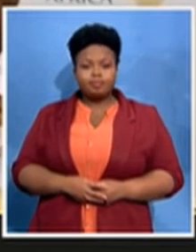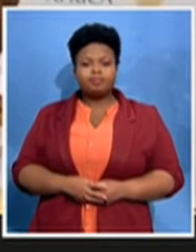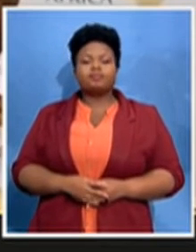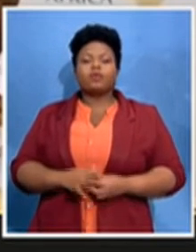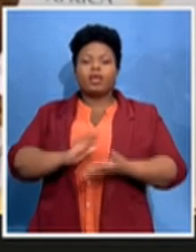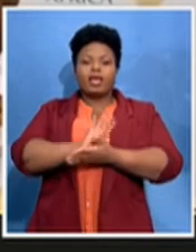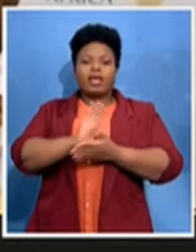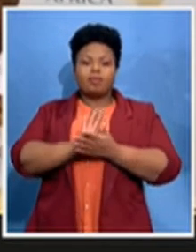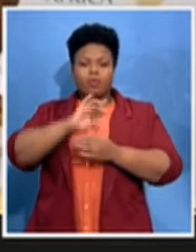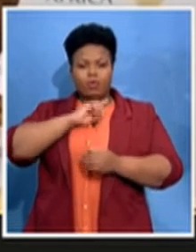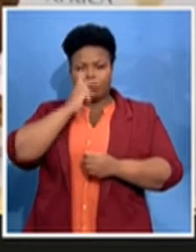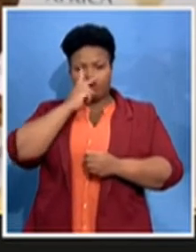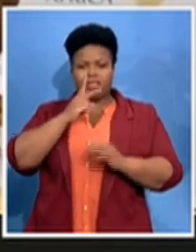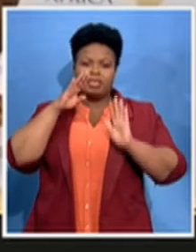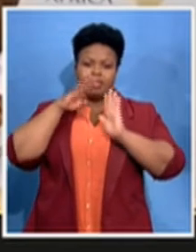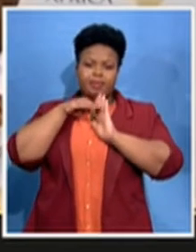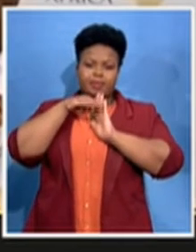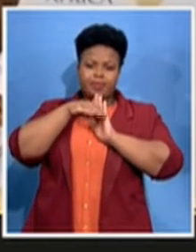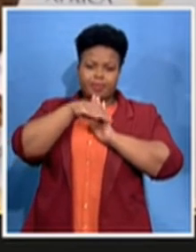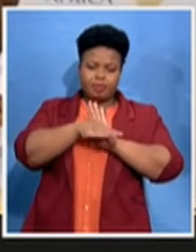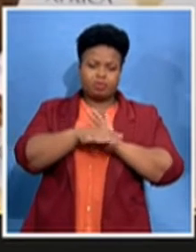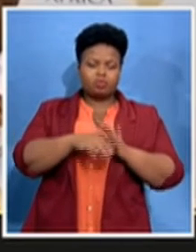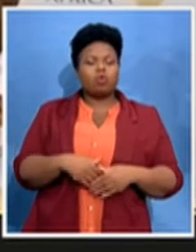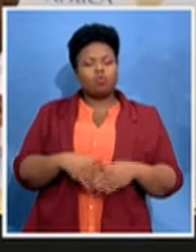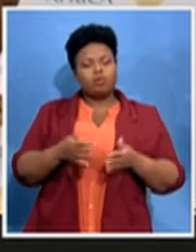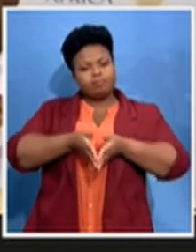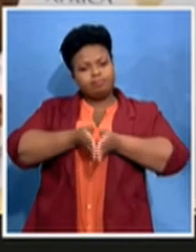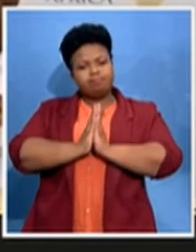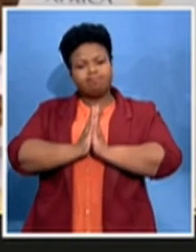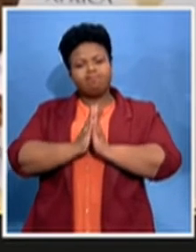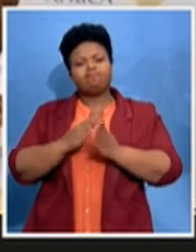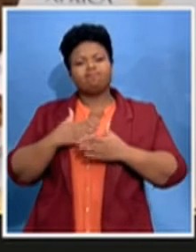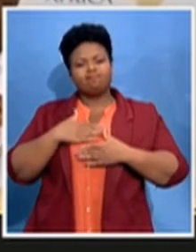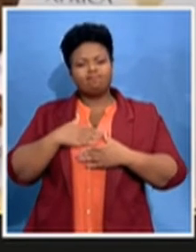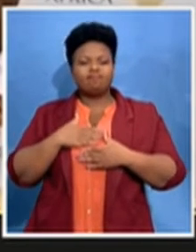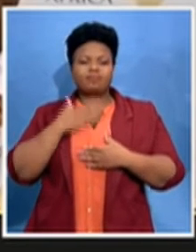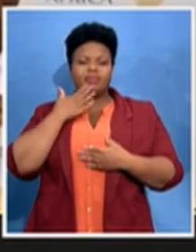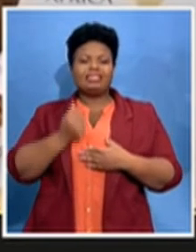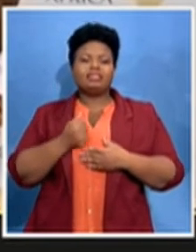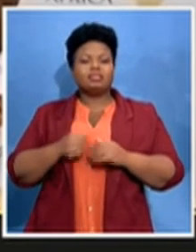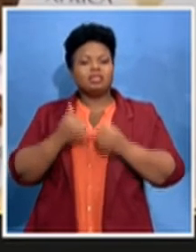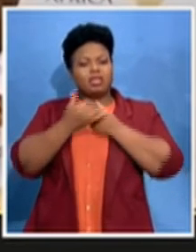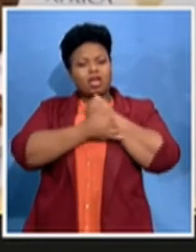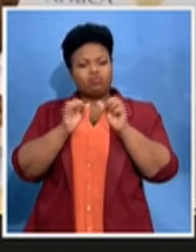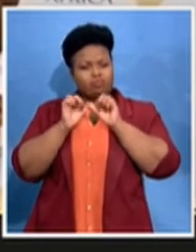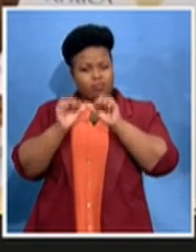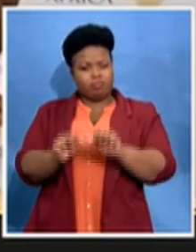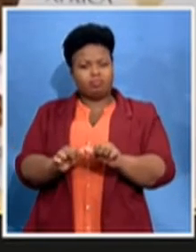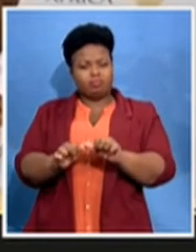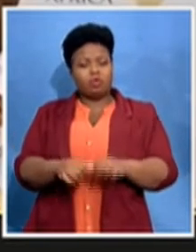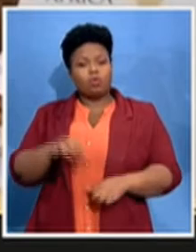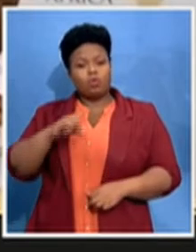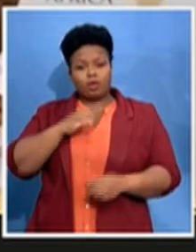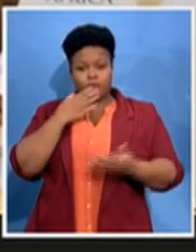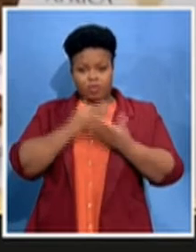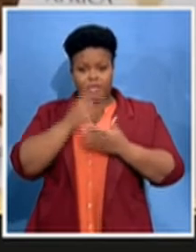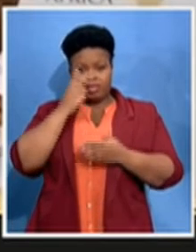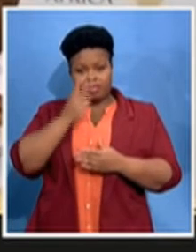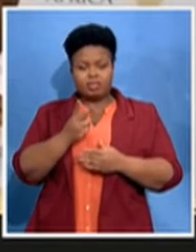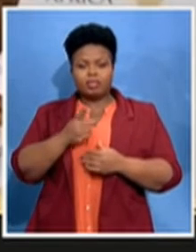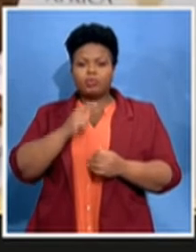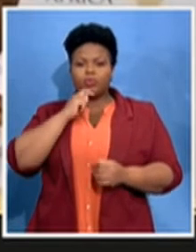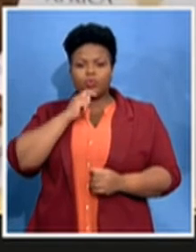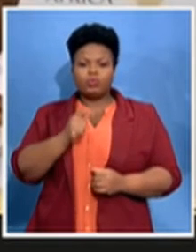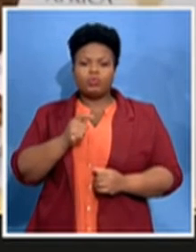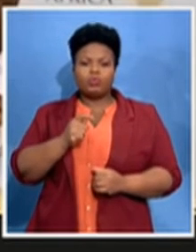urge countries to do what they are doing, because Spain is yielding the right outcomes. The